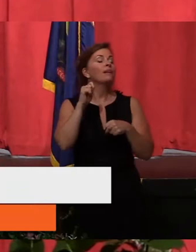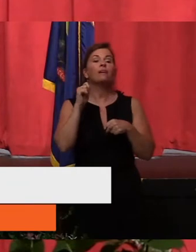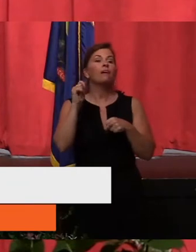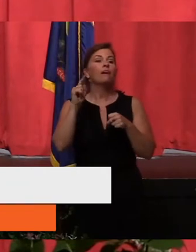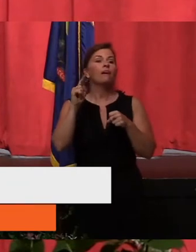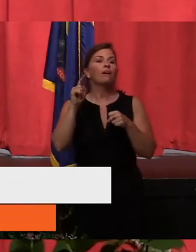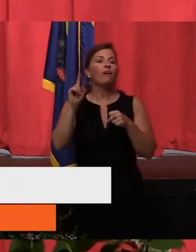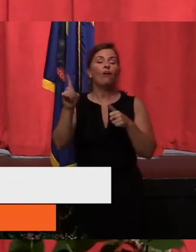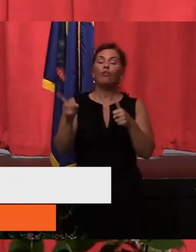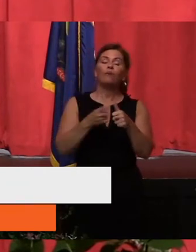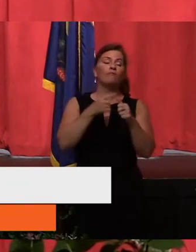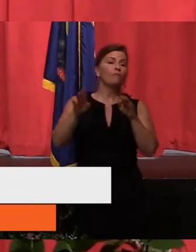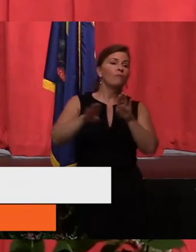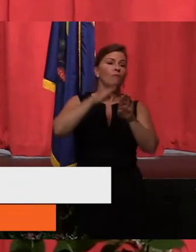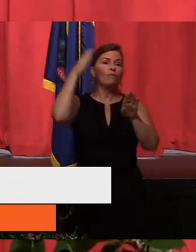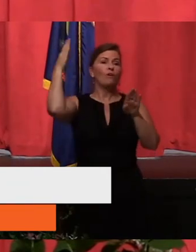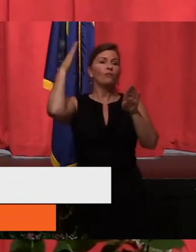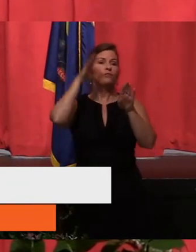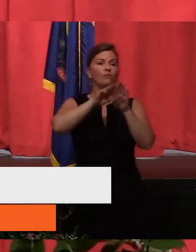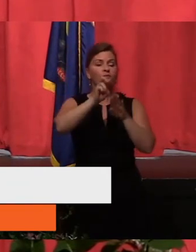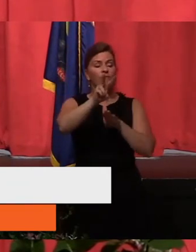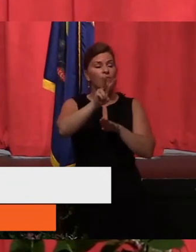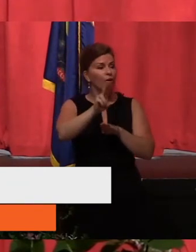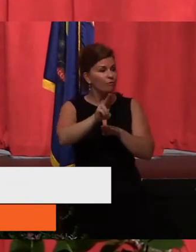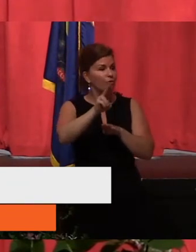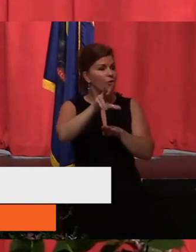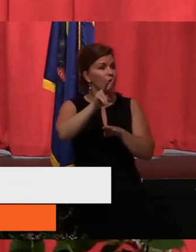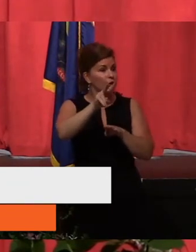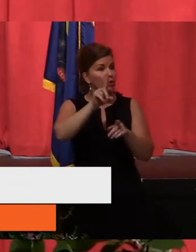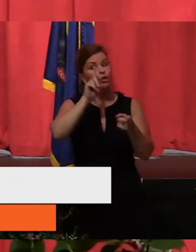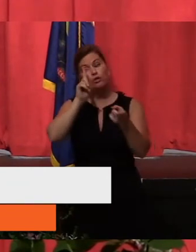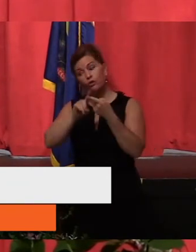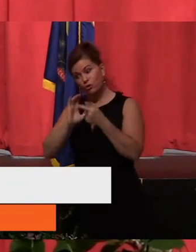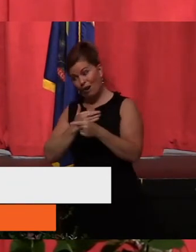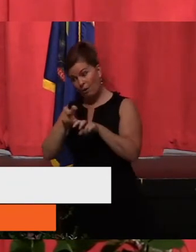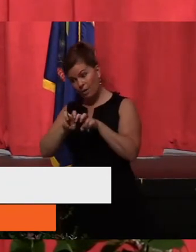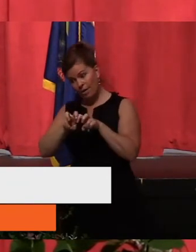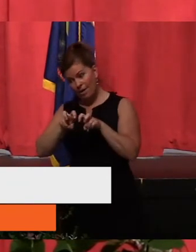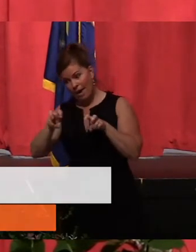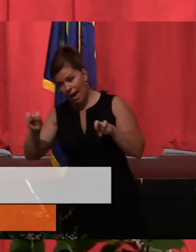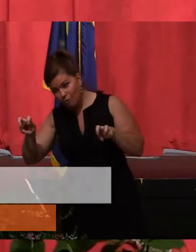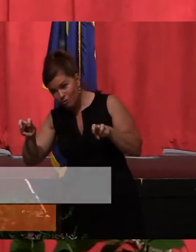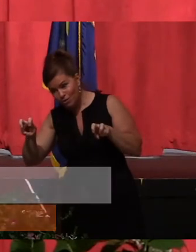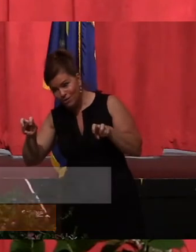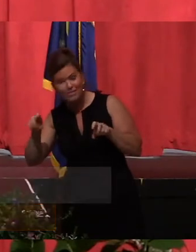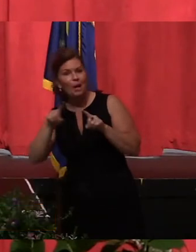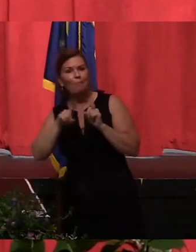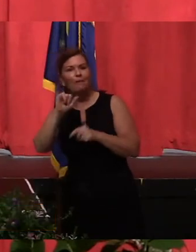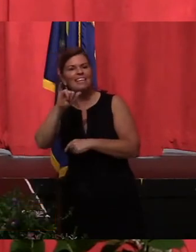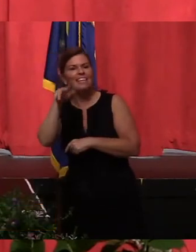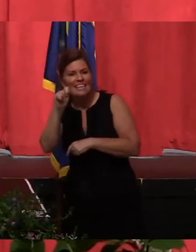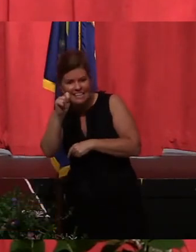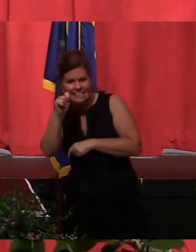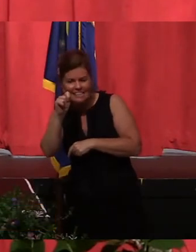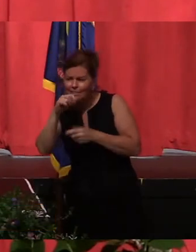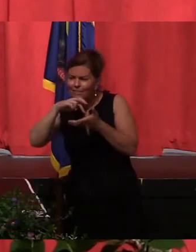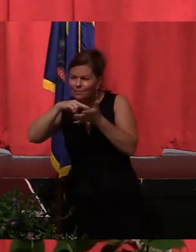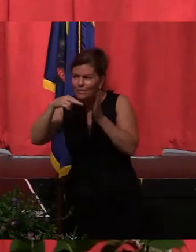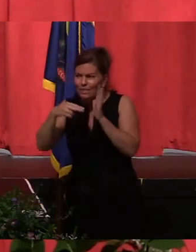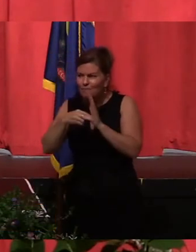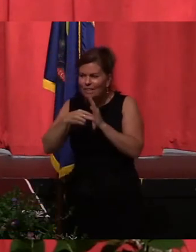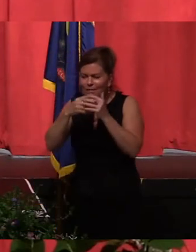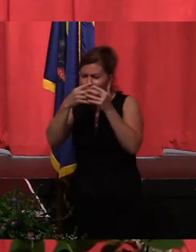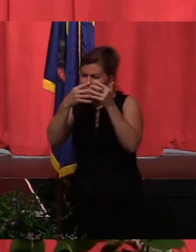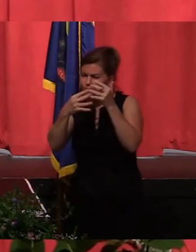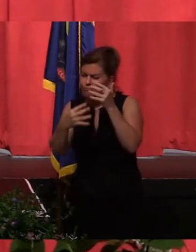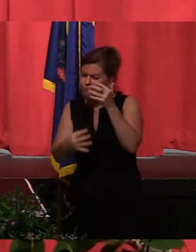the front doors of U-32 to our couches, but the it in that clause is a whole lot more than